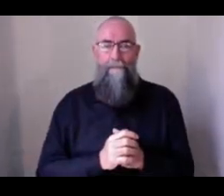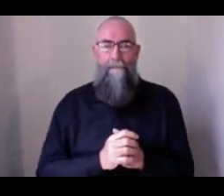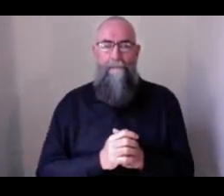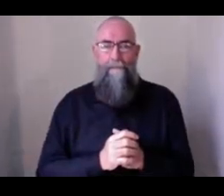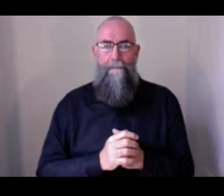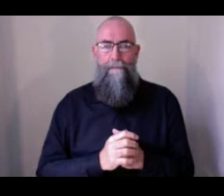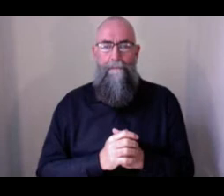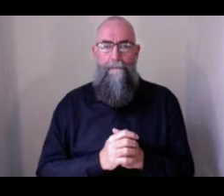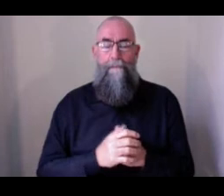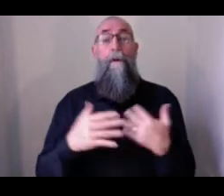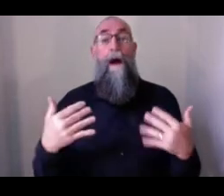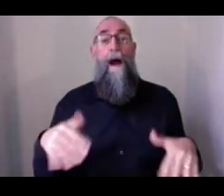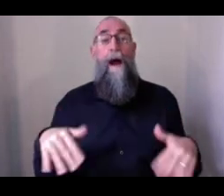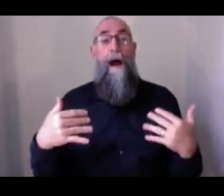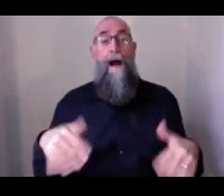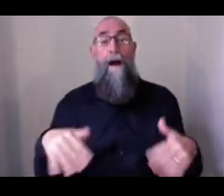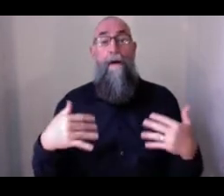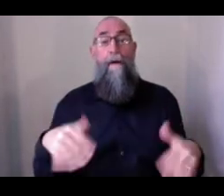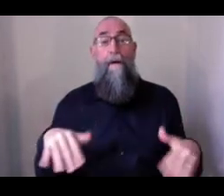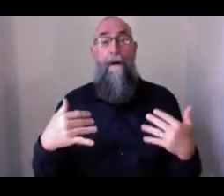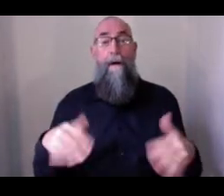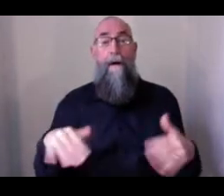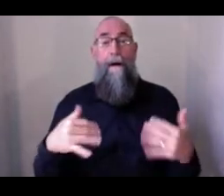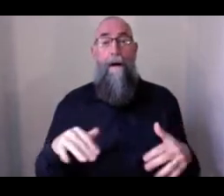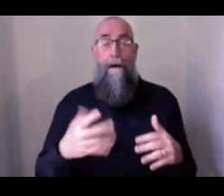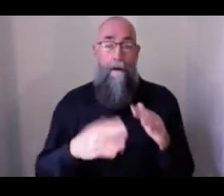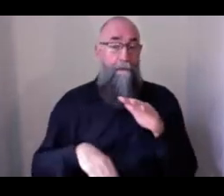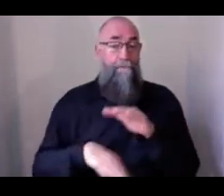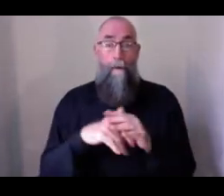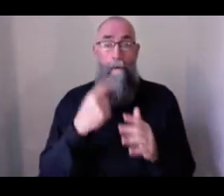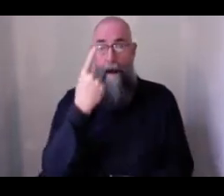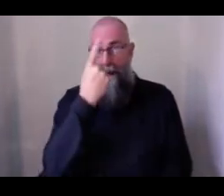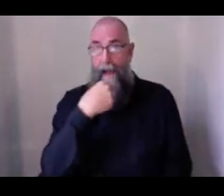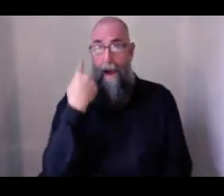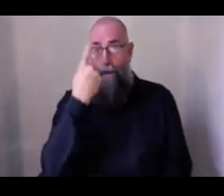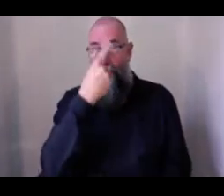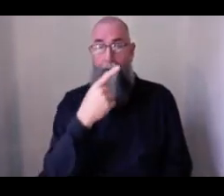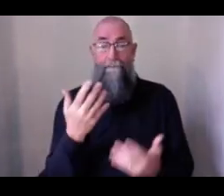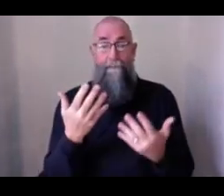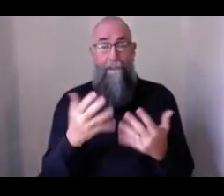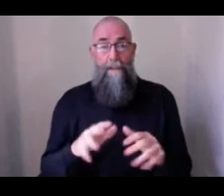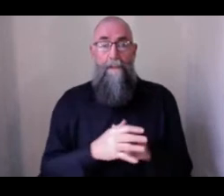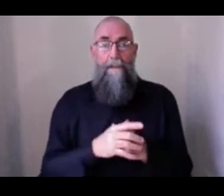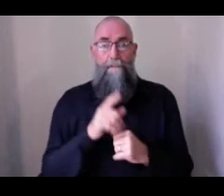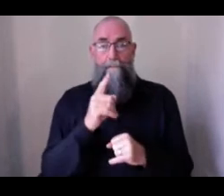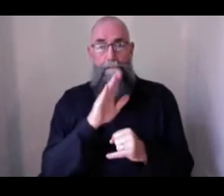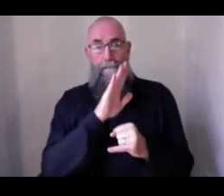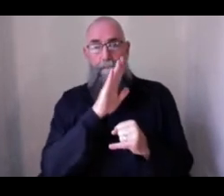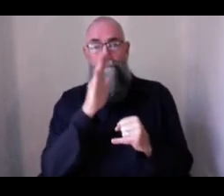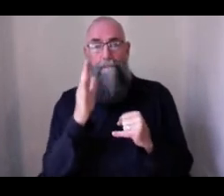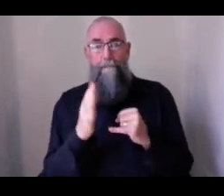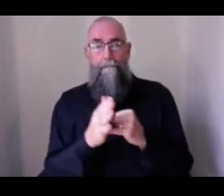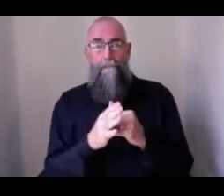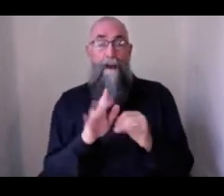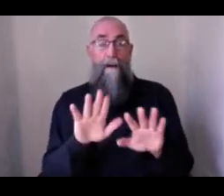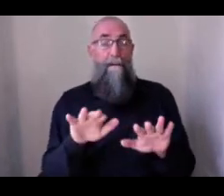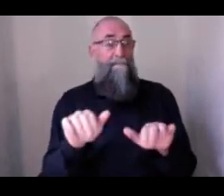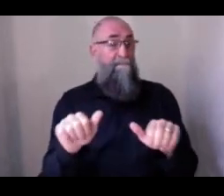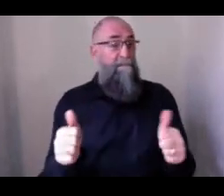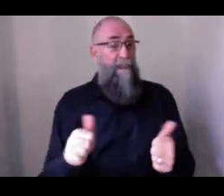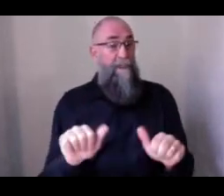Wow, I think that's taken us to the full hour. So I'd just like to go to the final, I think we might leave it there unless there's any